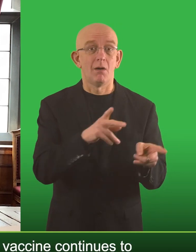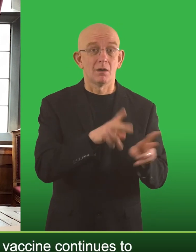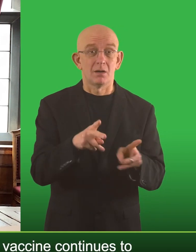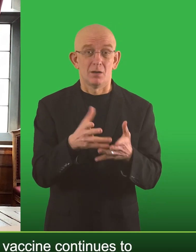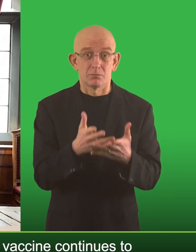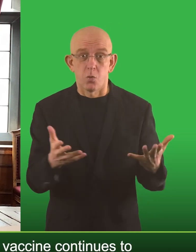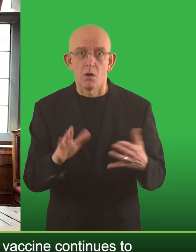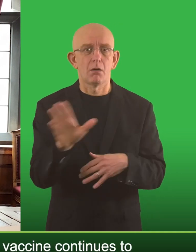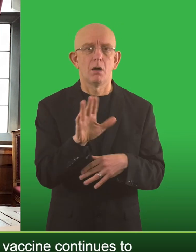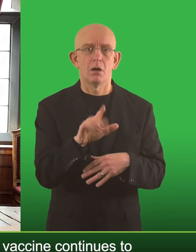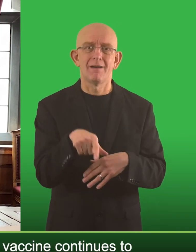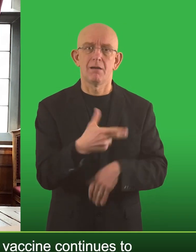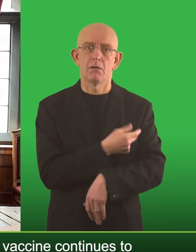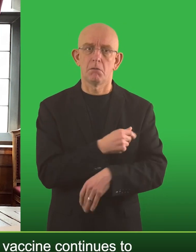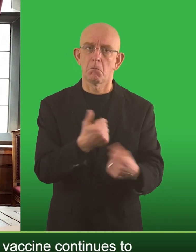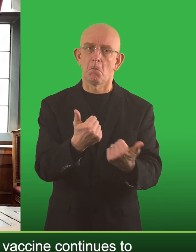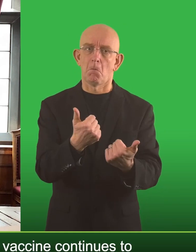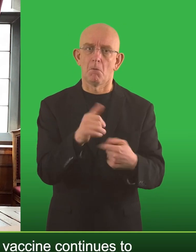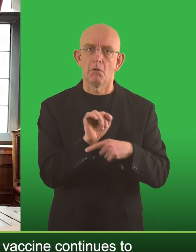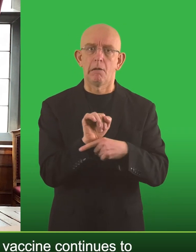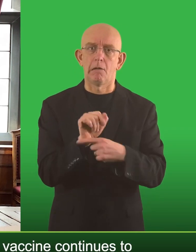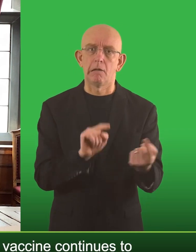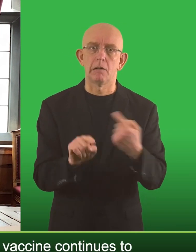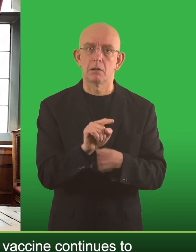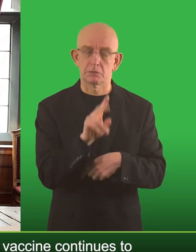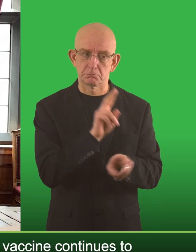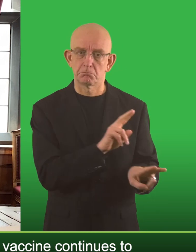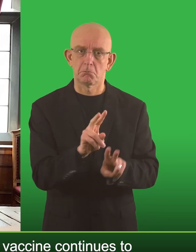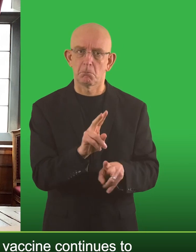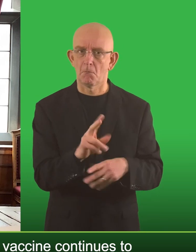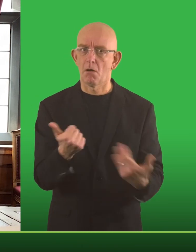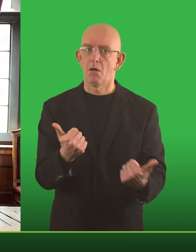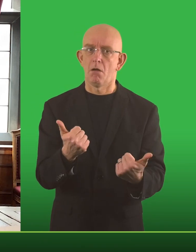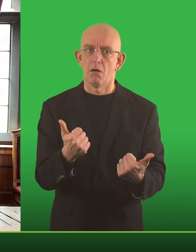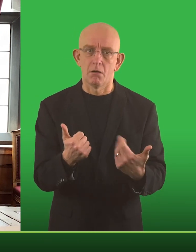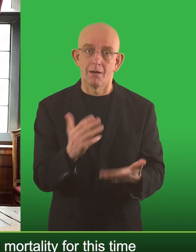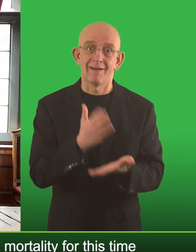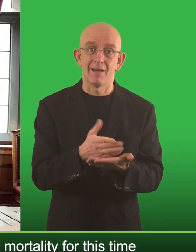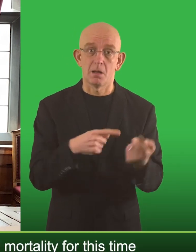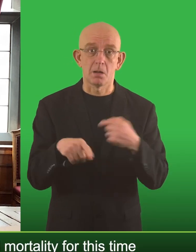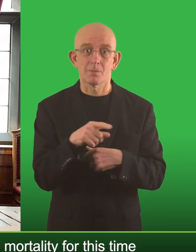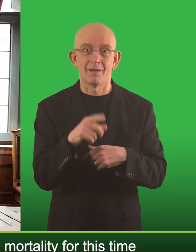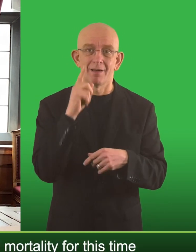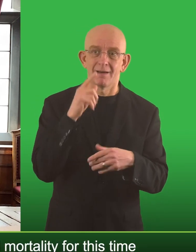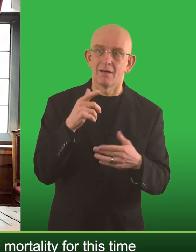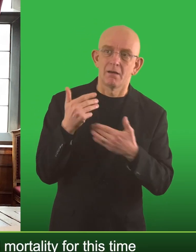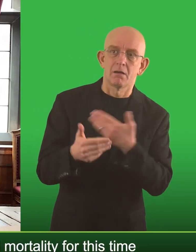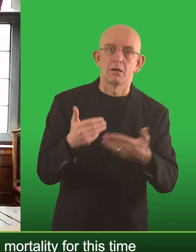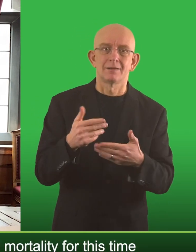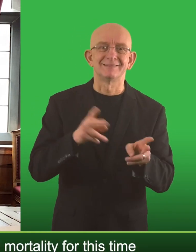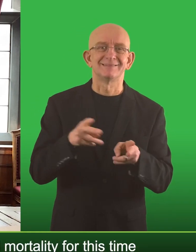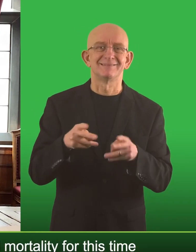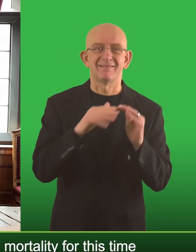seeing any rise in mortality. The vaccine continues to do the job expected of it and does so very well. And actually we've got